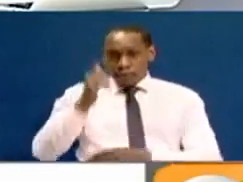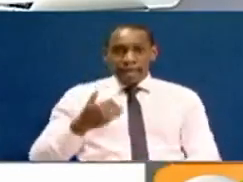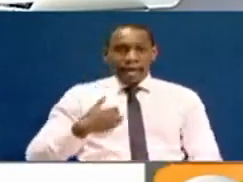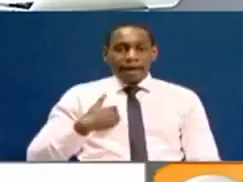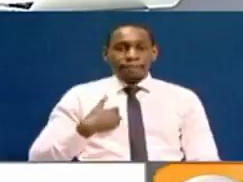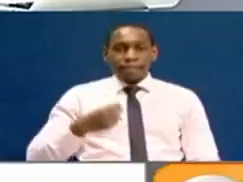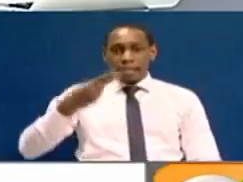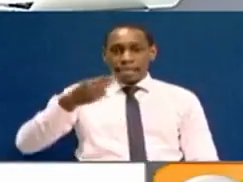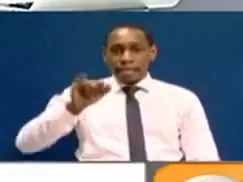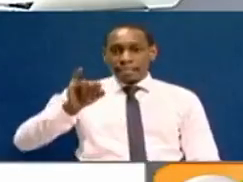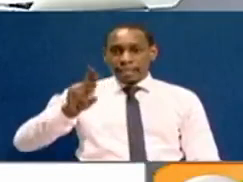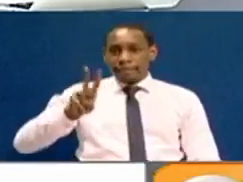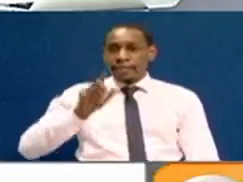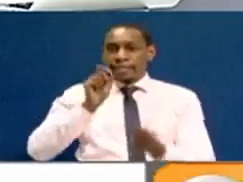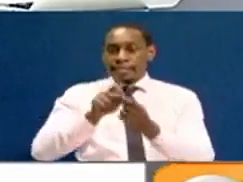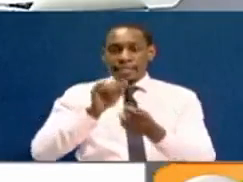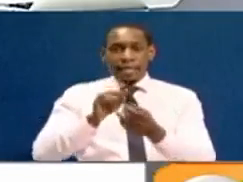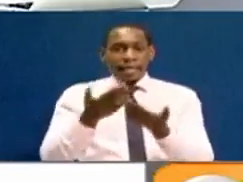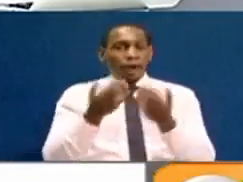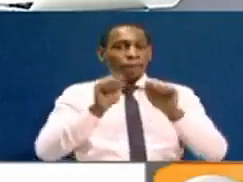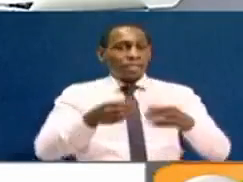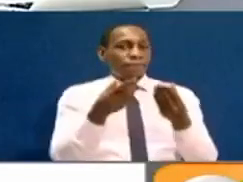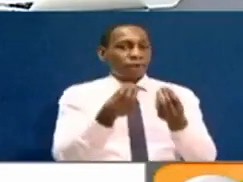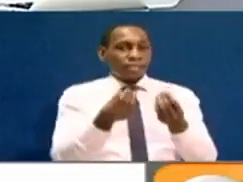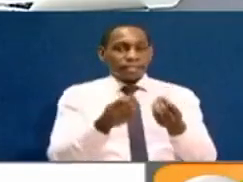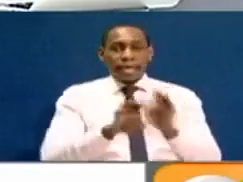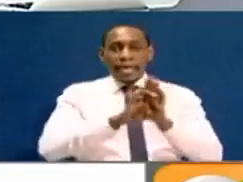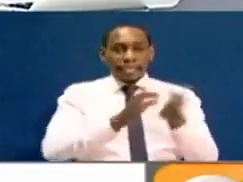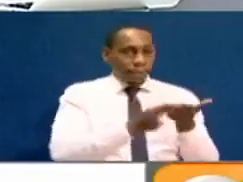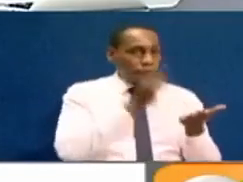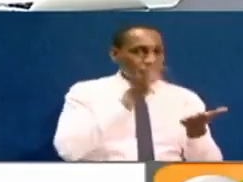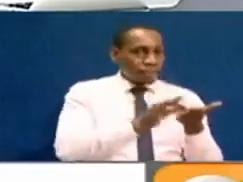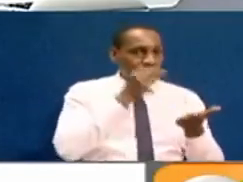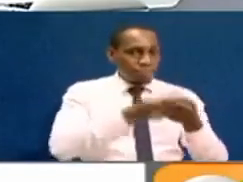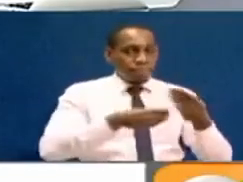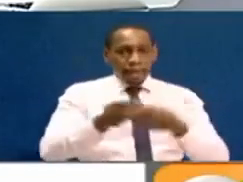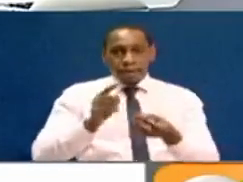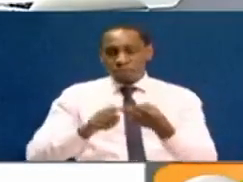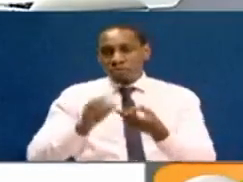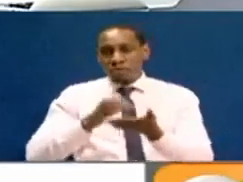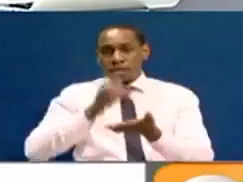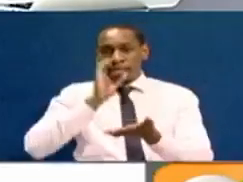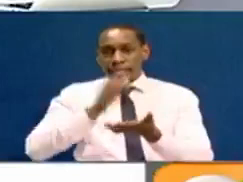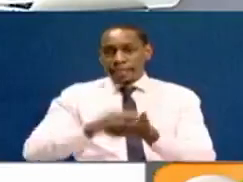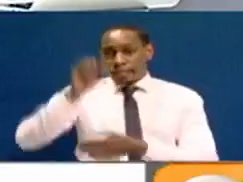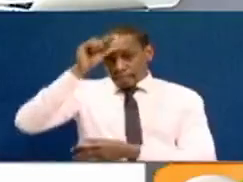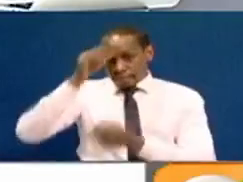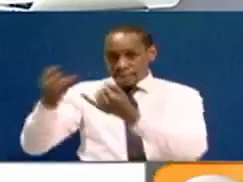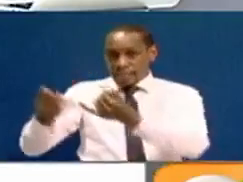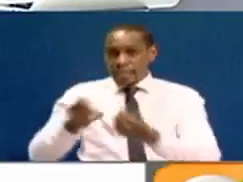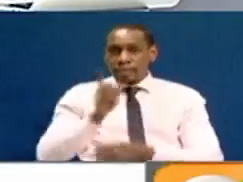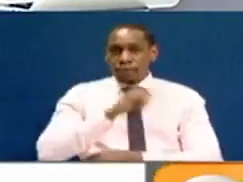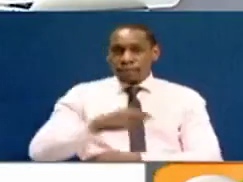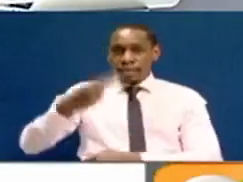an HIV test could now be as simple as getting a packet of fries or even just a soft drink. Well, the government has introduced